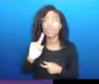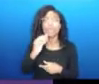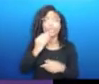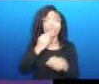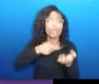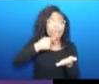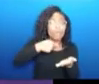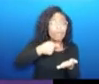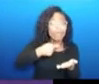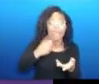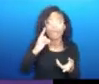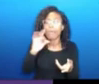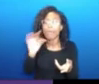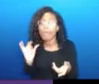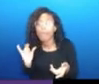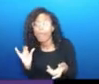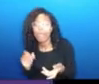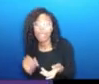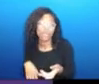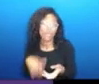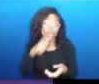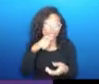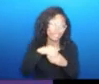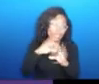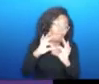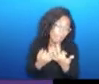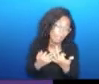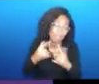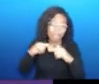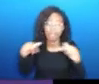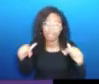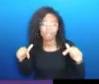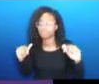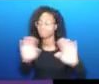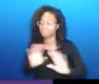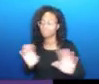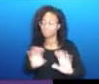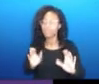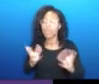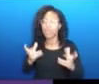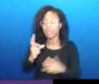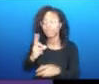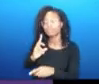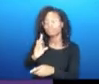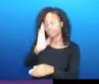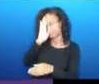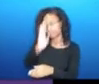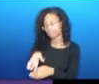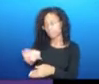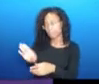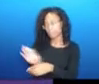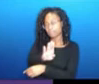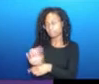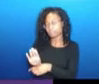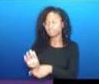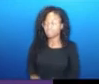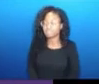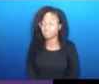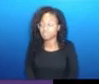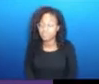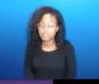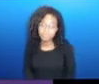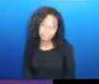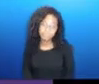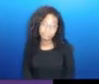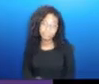what you wait, who's in your family, and such things like that. One of the biggest goals for